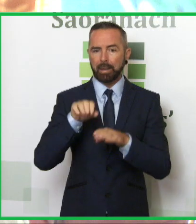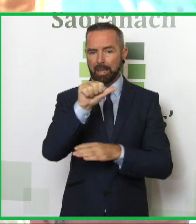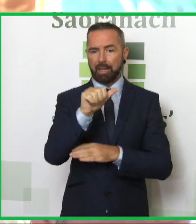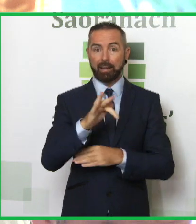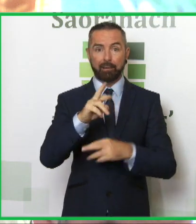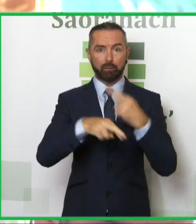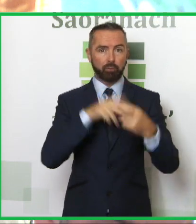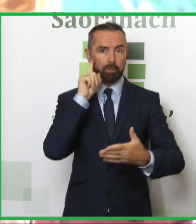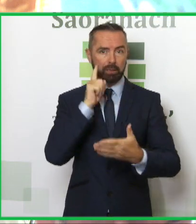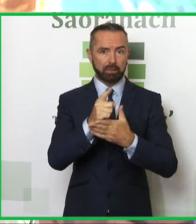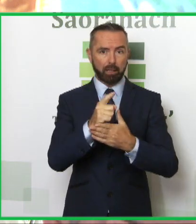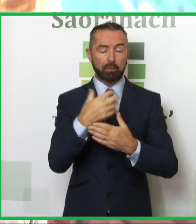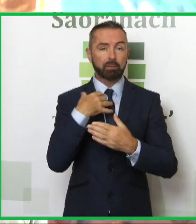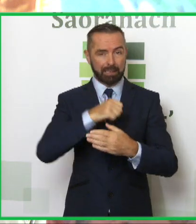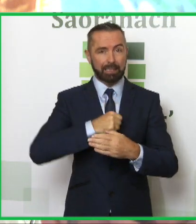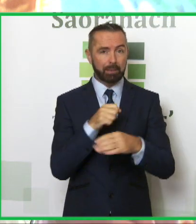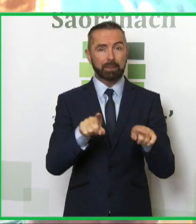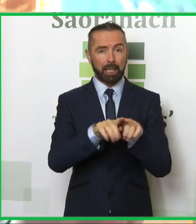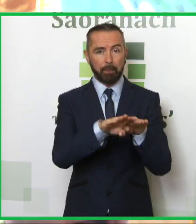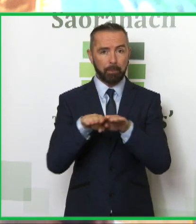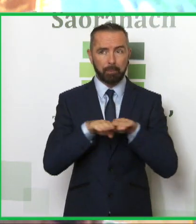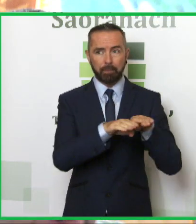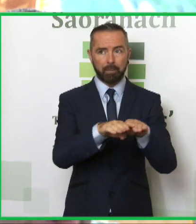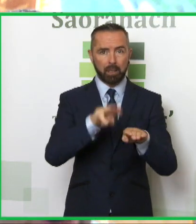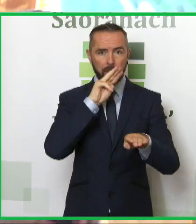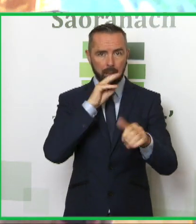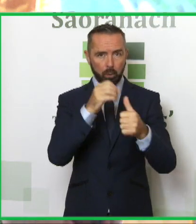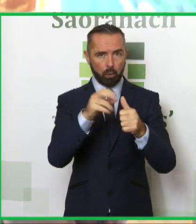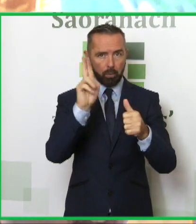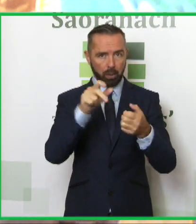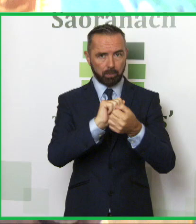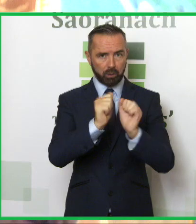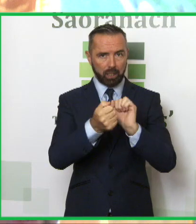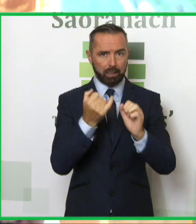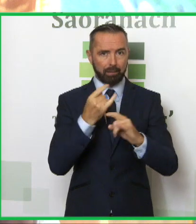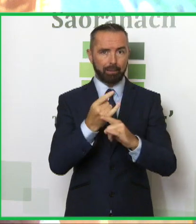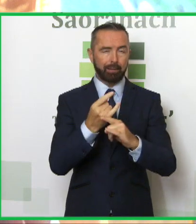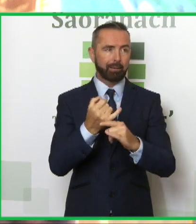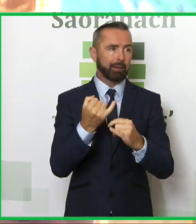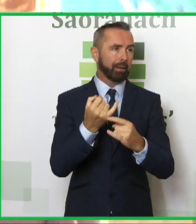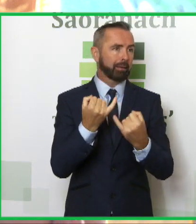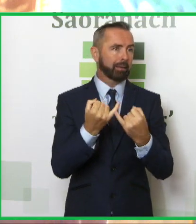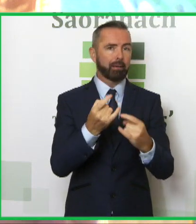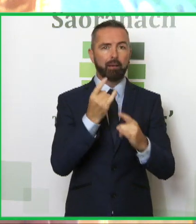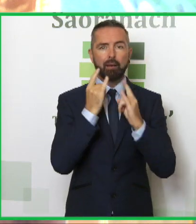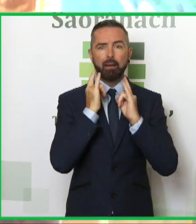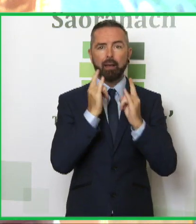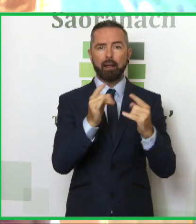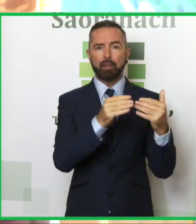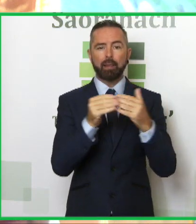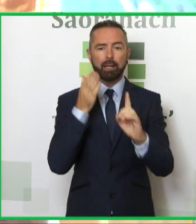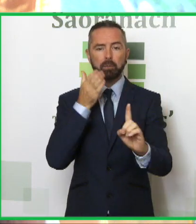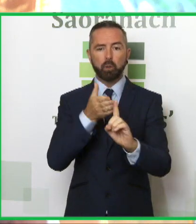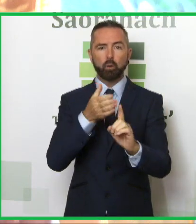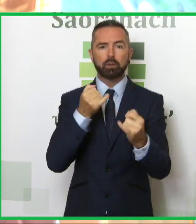decided to vote in favour of the status quo, is there room for other possible changes, such as health-led approach within the current legal framework, like